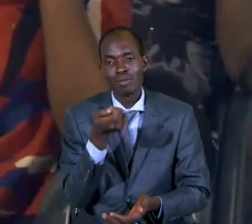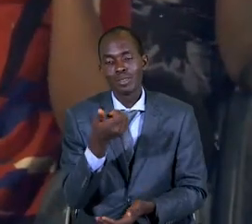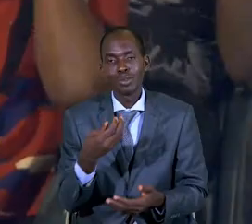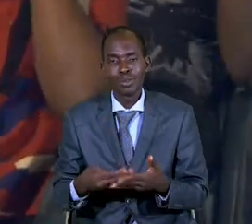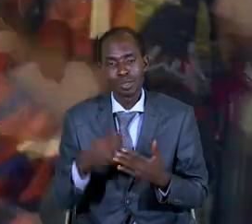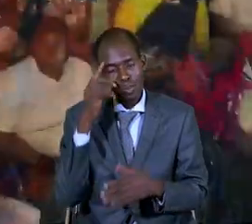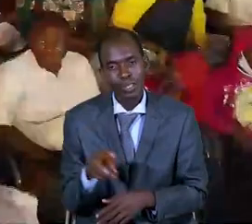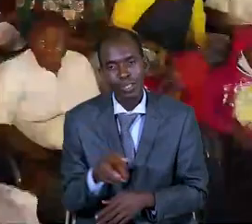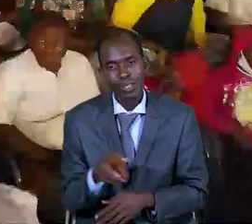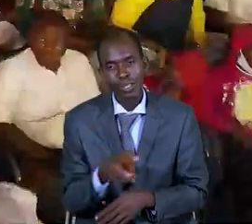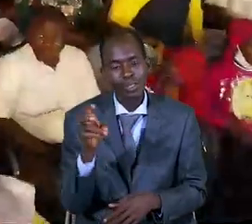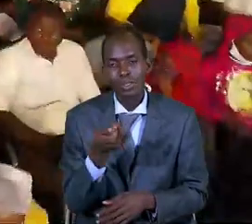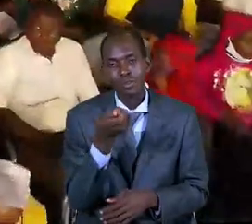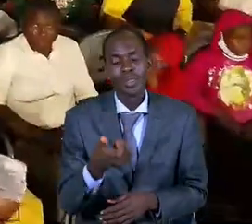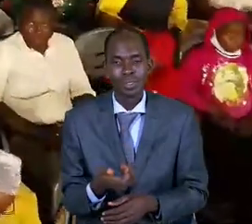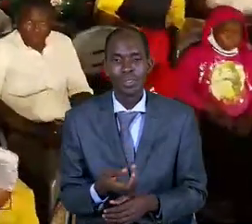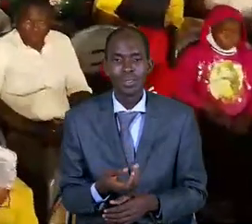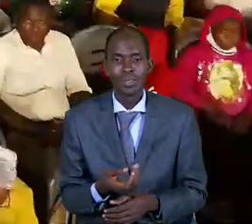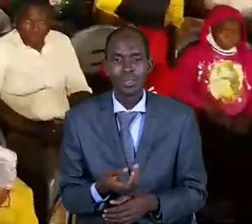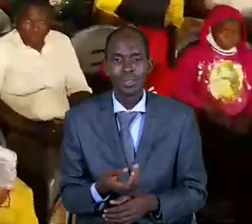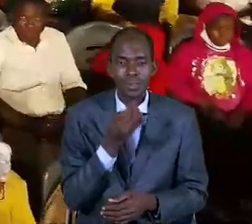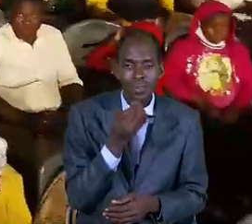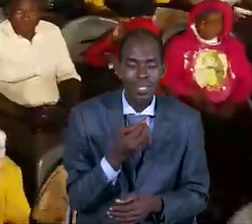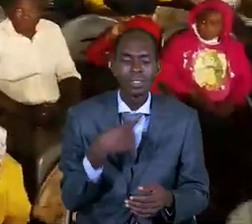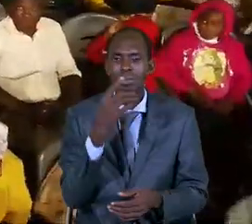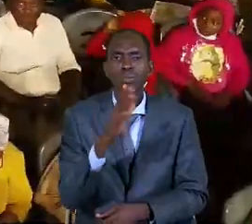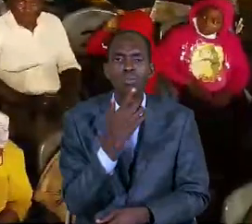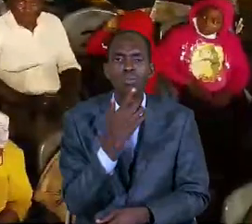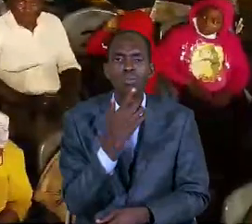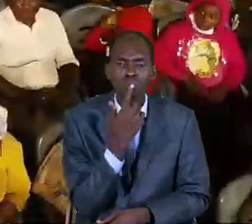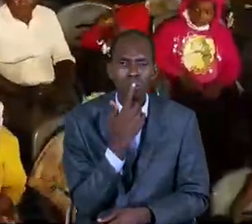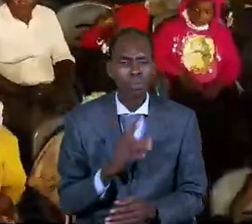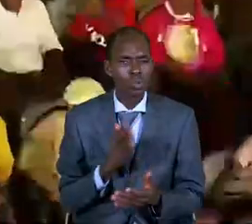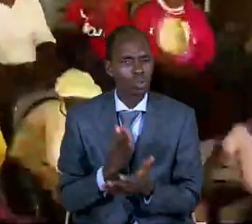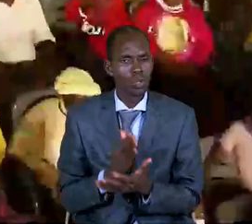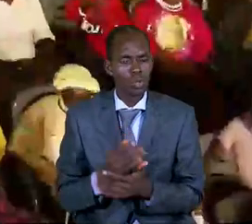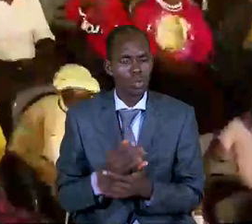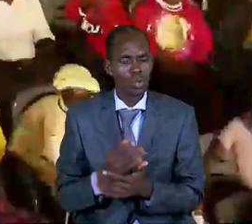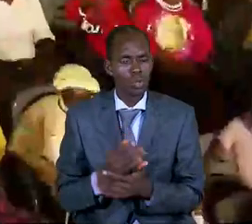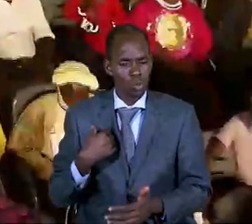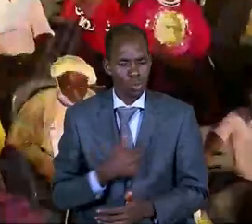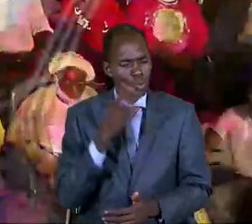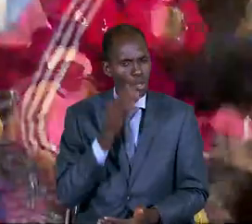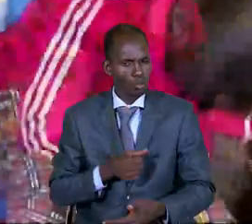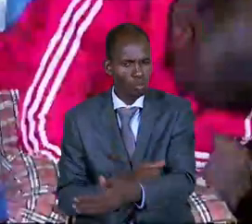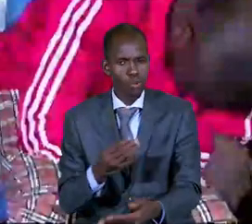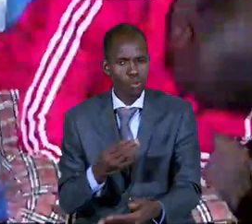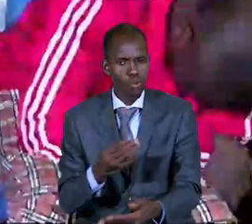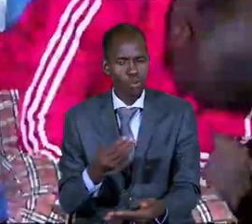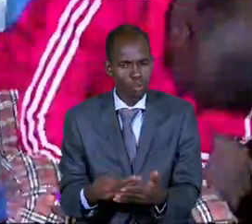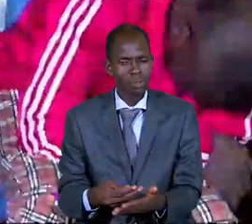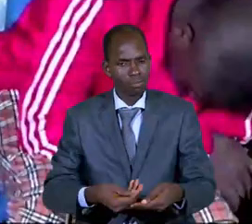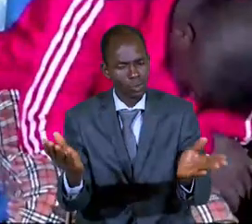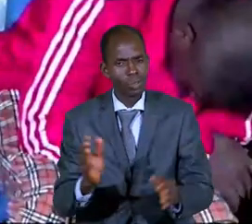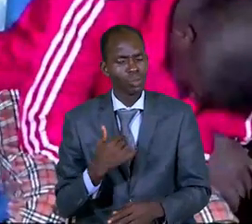some accommodation. They said, hey, shut up. We will help you. Now, they could give him whatever.